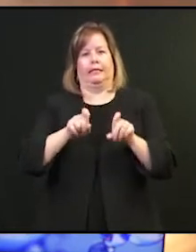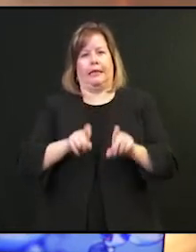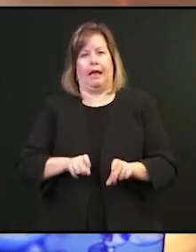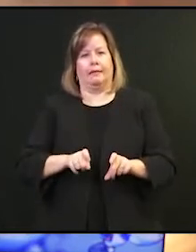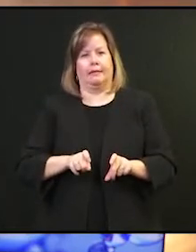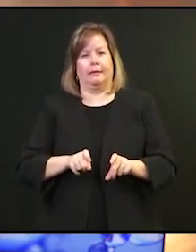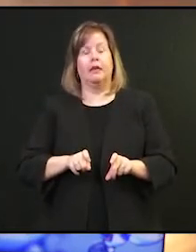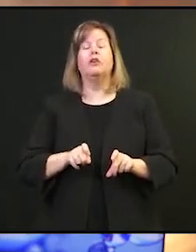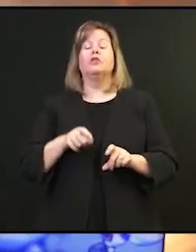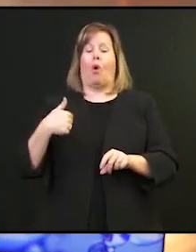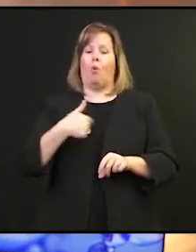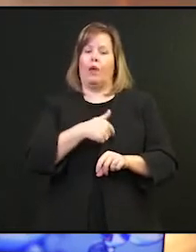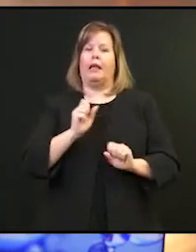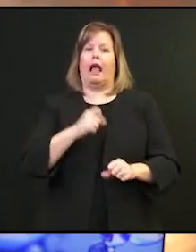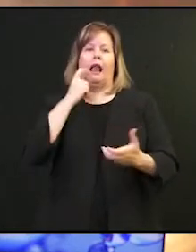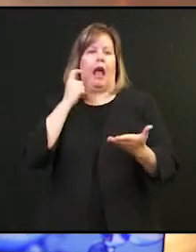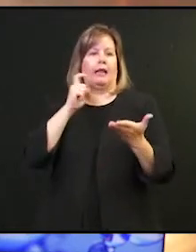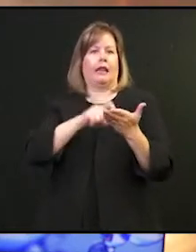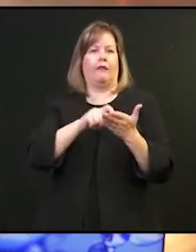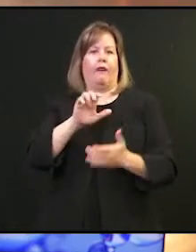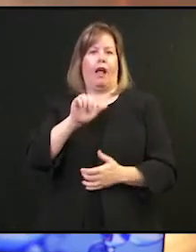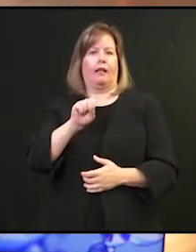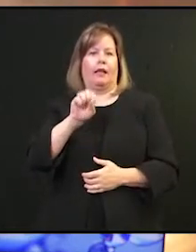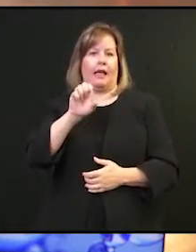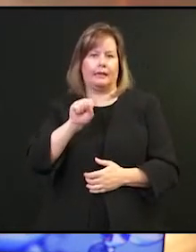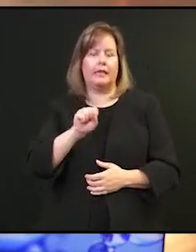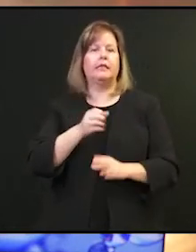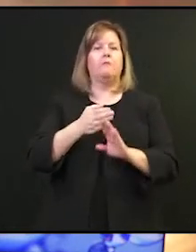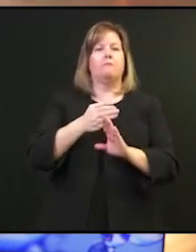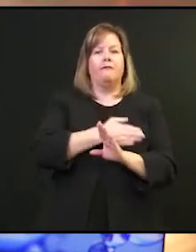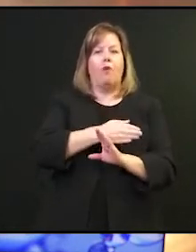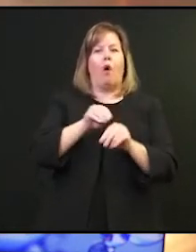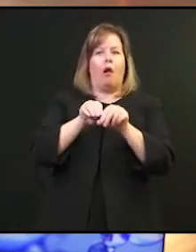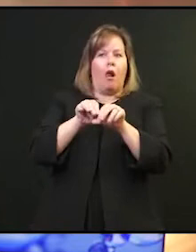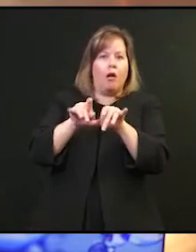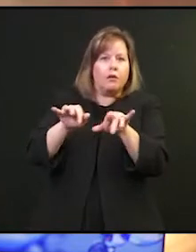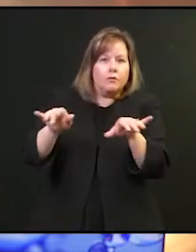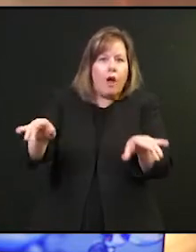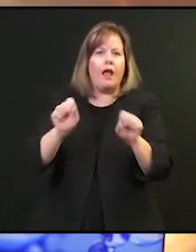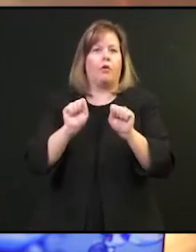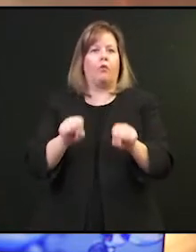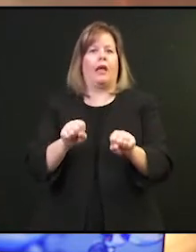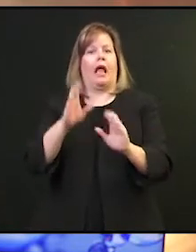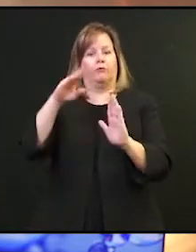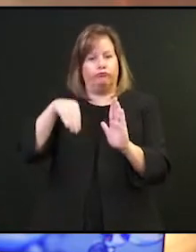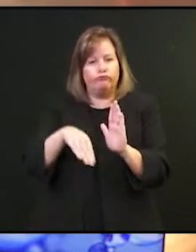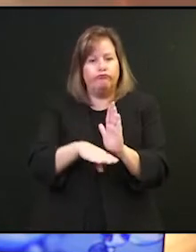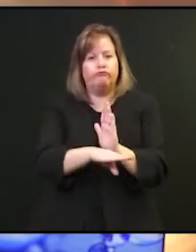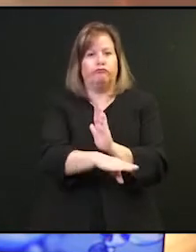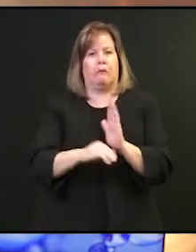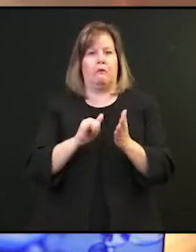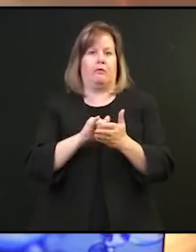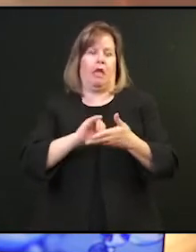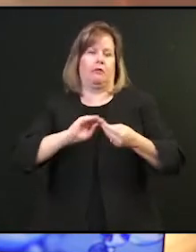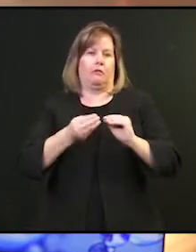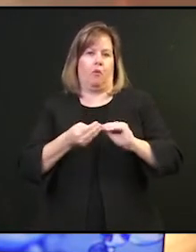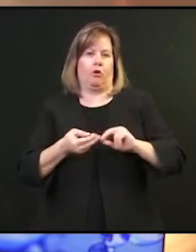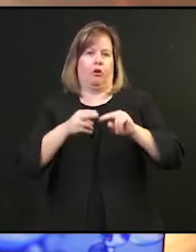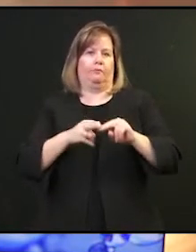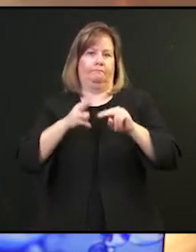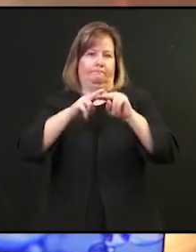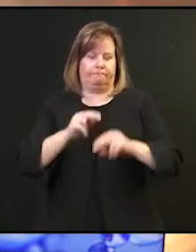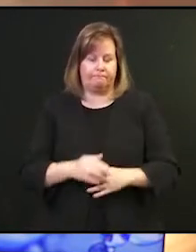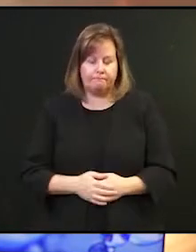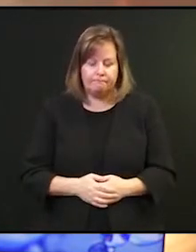they spread and before they infect their coworkers so that we can slow down the transmission of the spread of this virus as